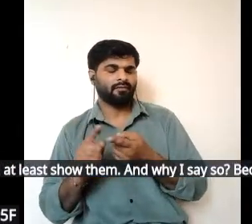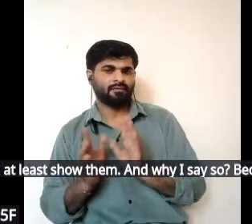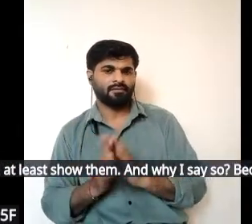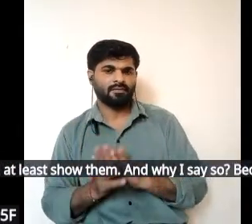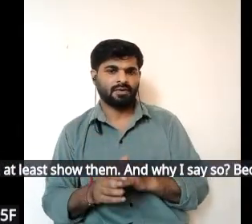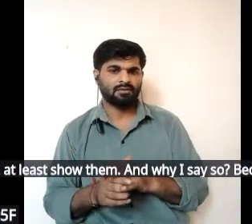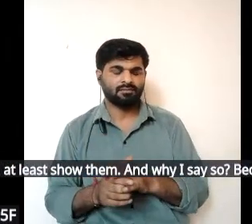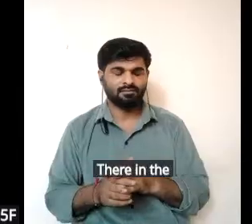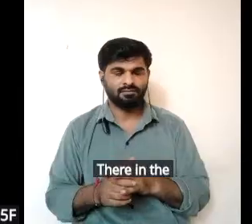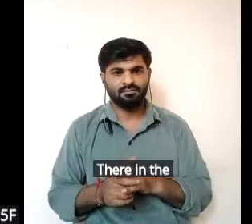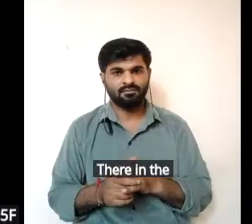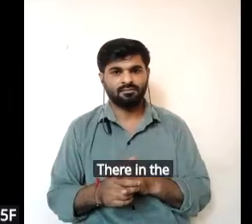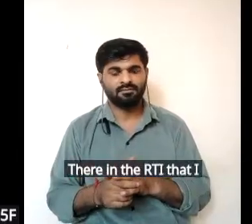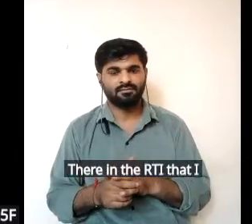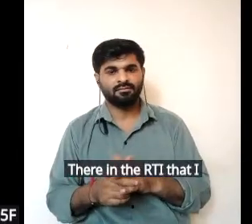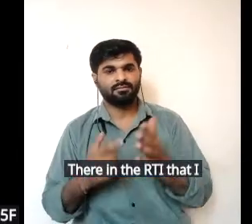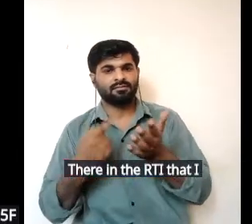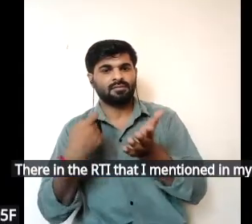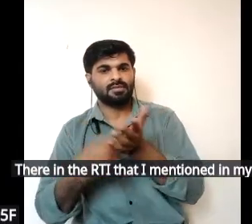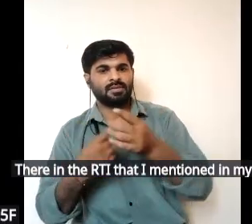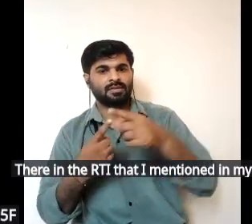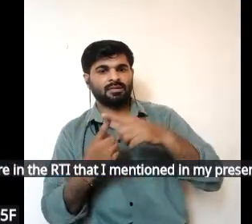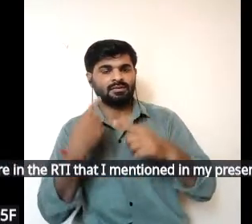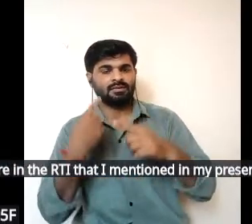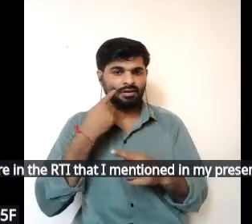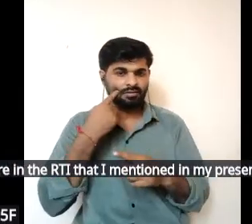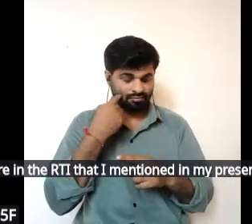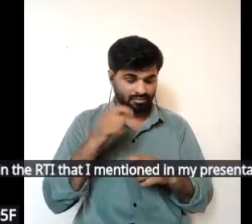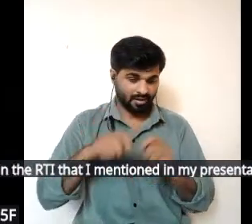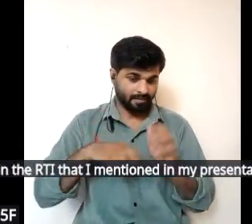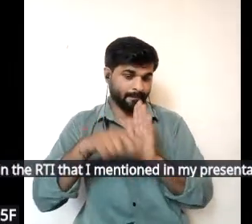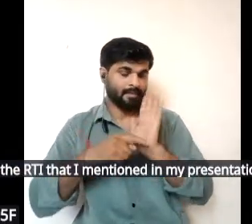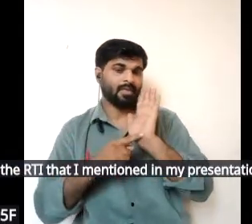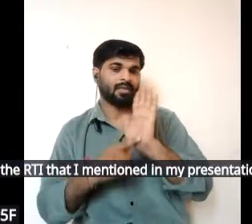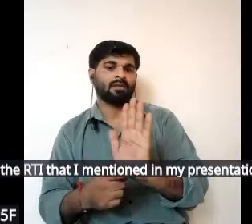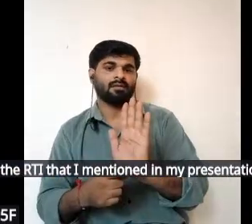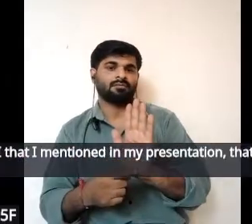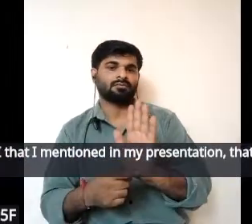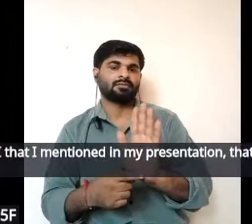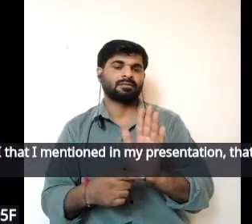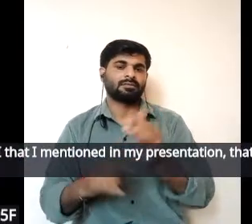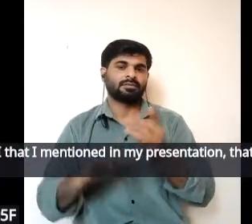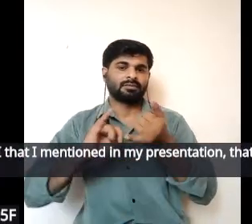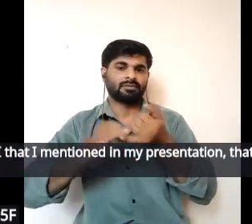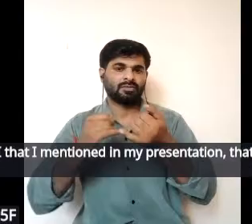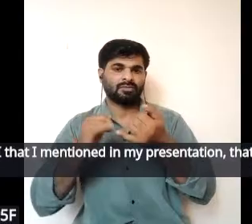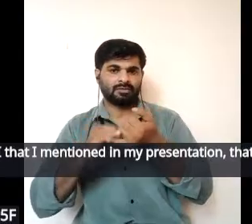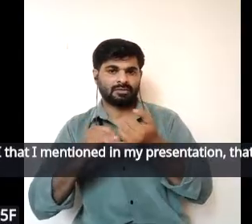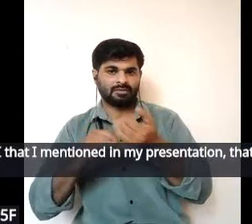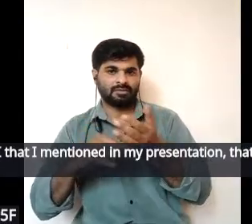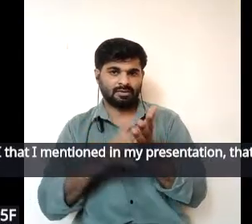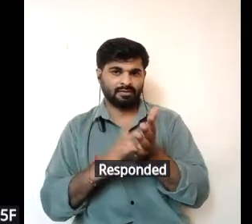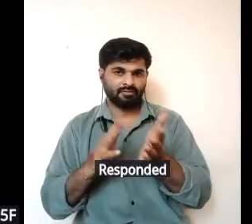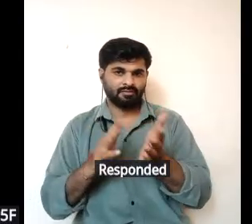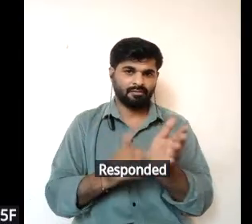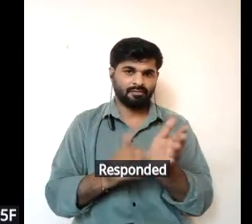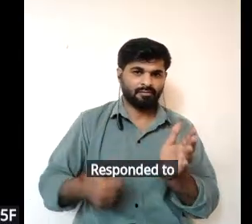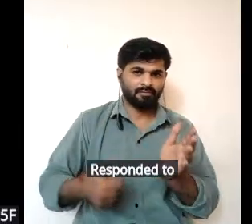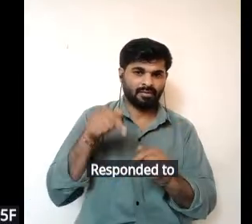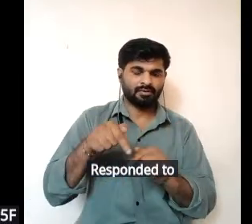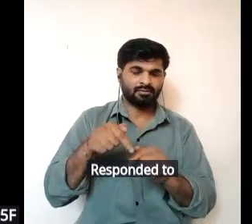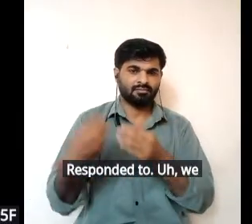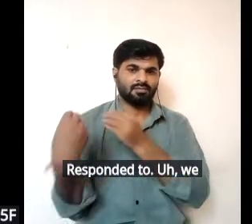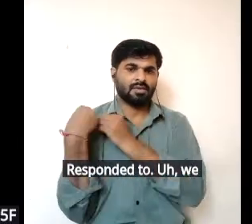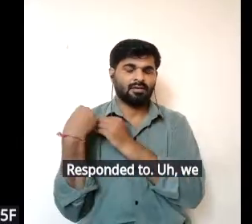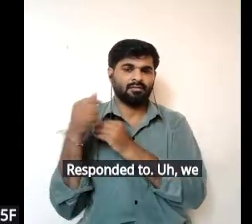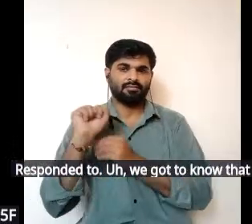in the RTI that I mentioned in my presentation that the Social Justice Ministry had responded to, we got to